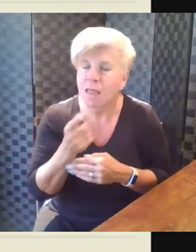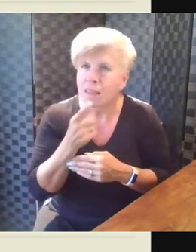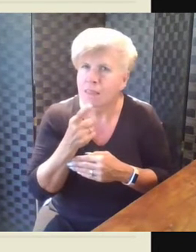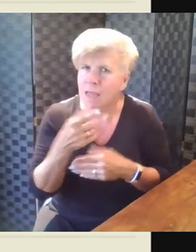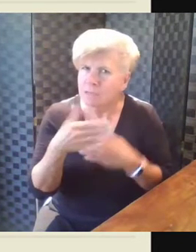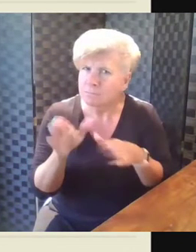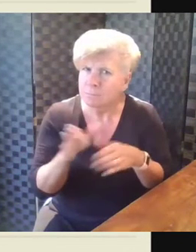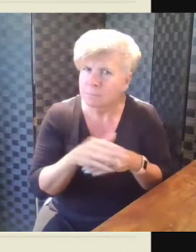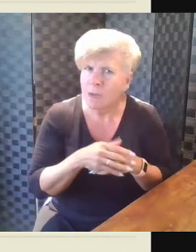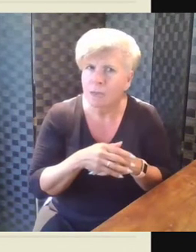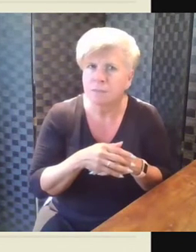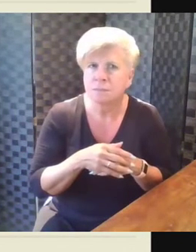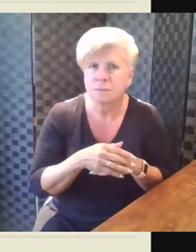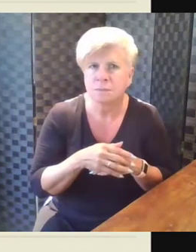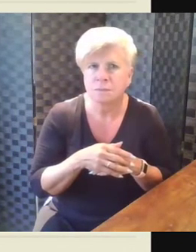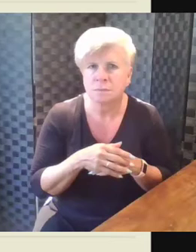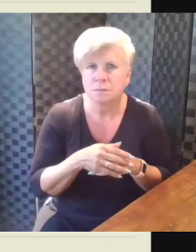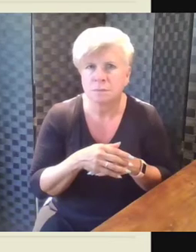Lunchbox,